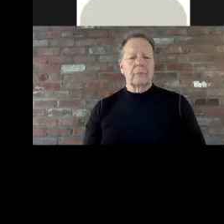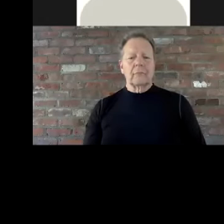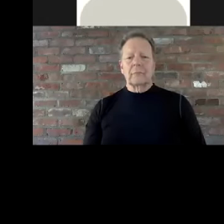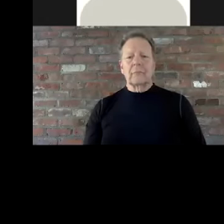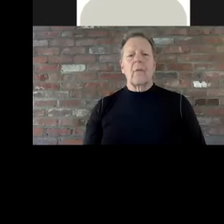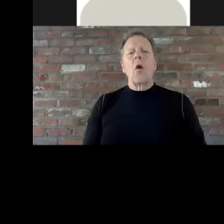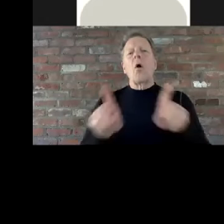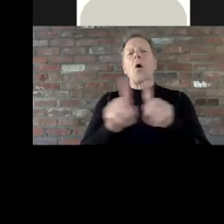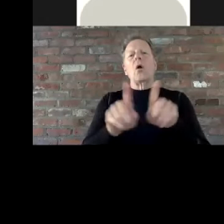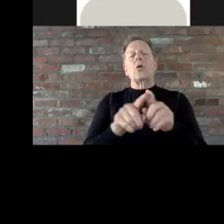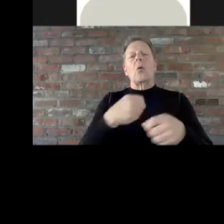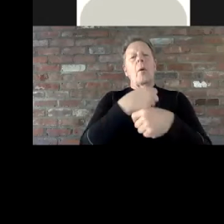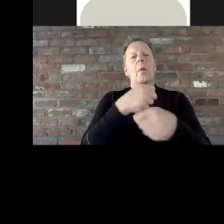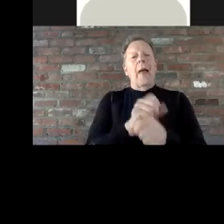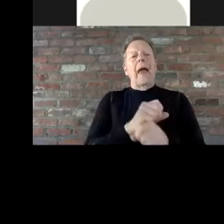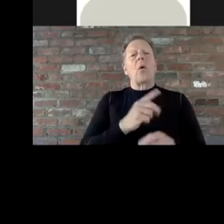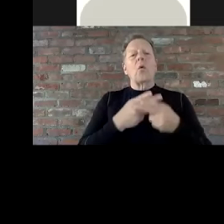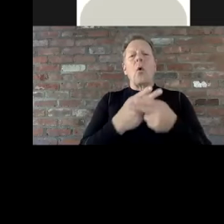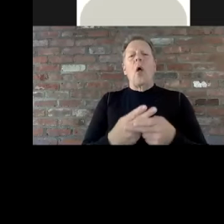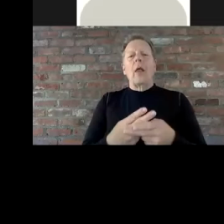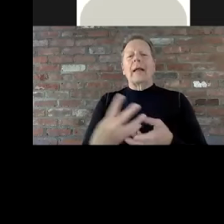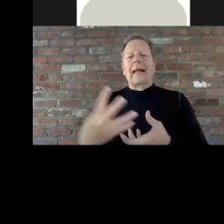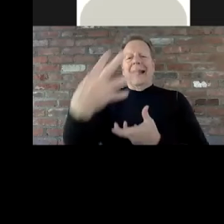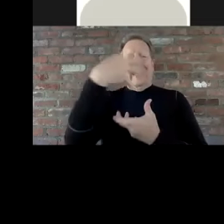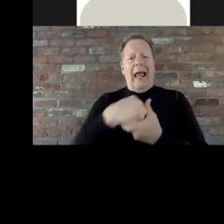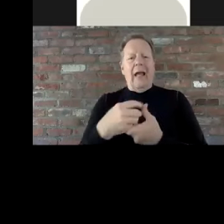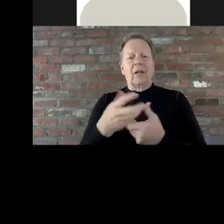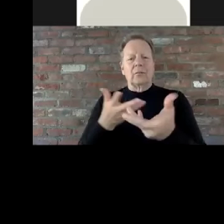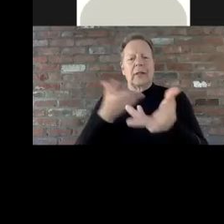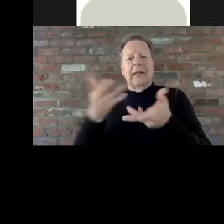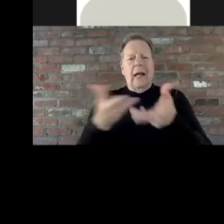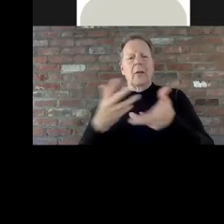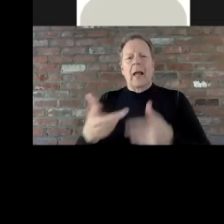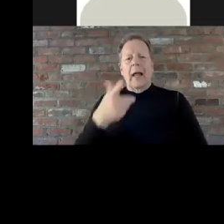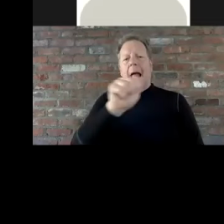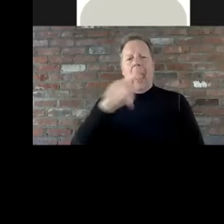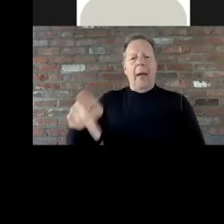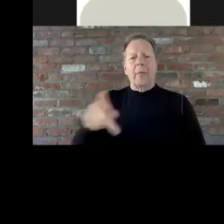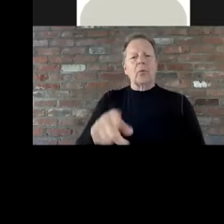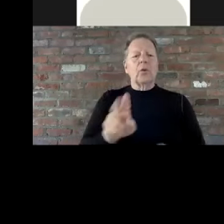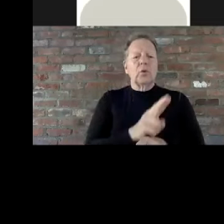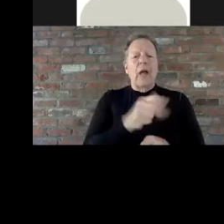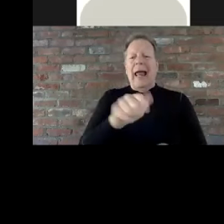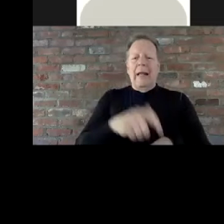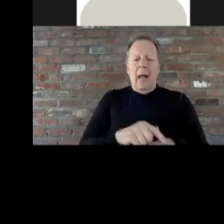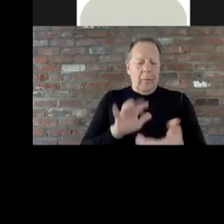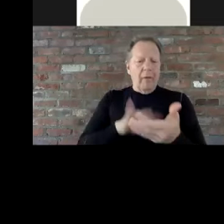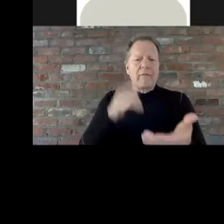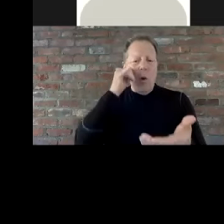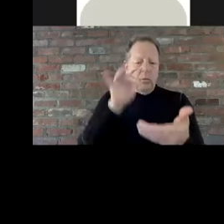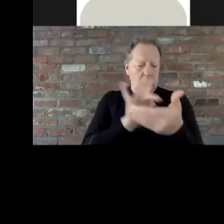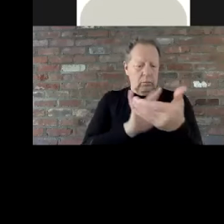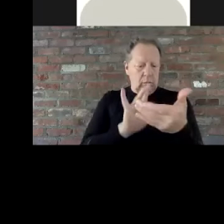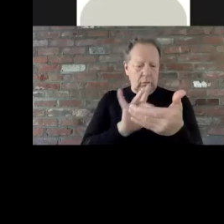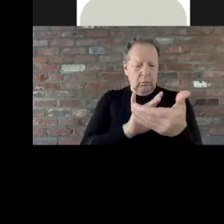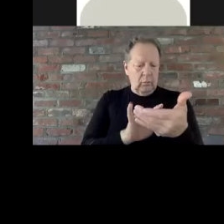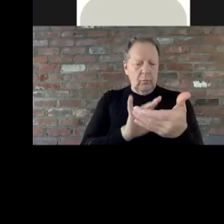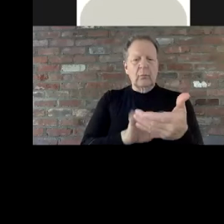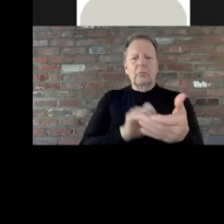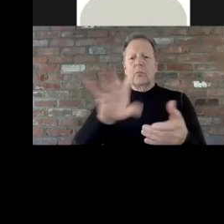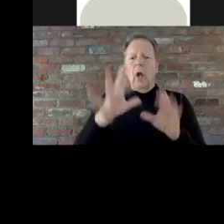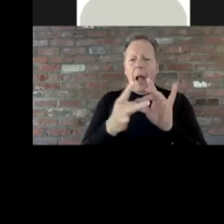We've also produced an engagement app that you can use to share feedback anytime, anywhere that works for you. You can